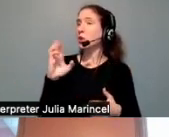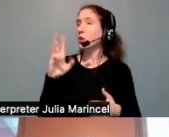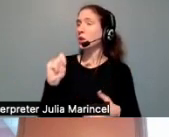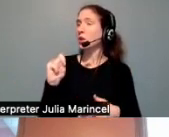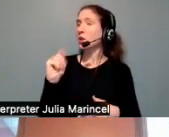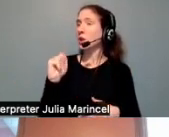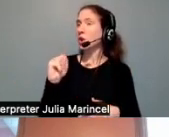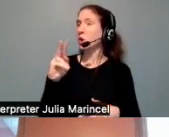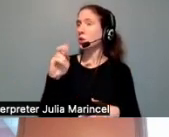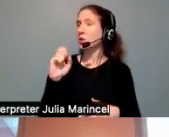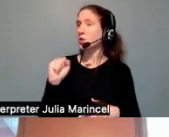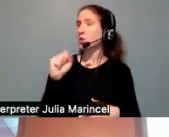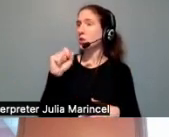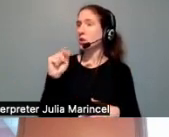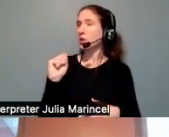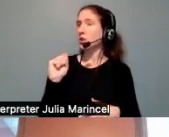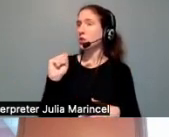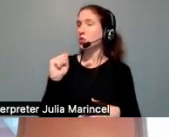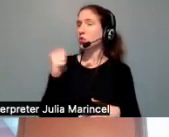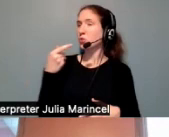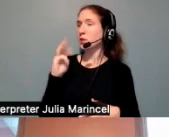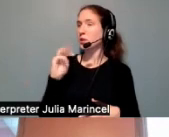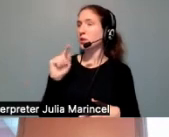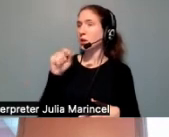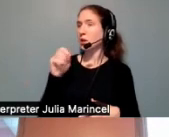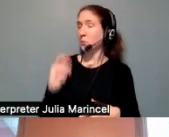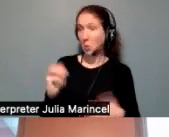drakeetarts@gmail.com or go to our website,